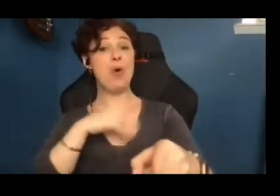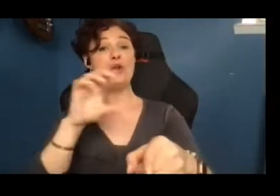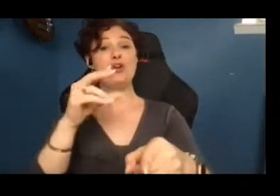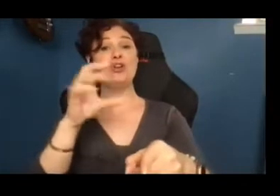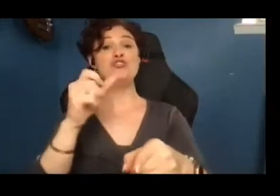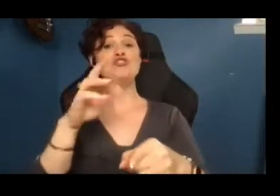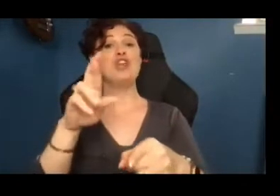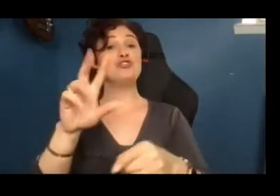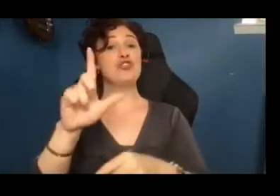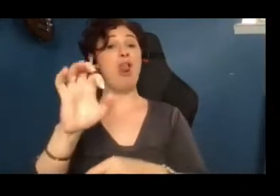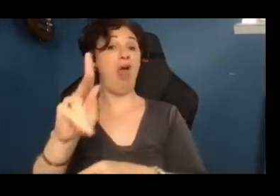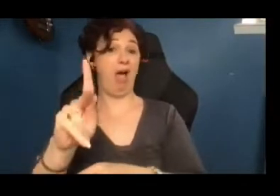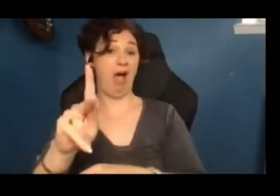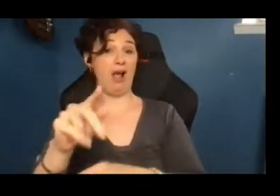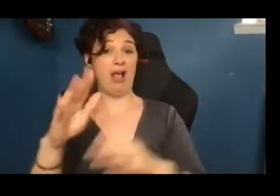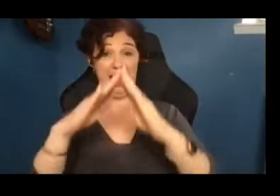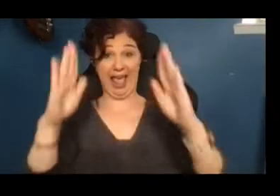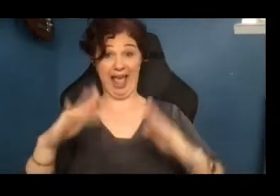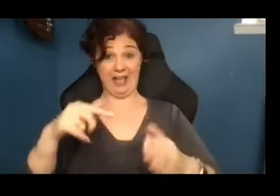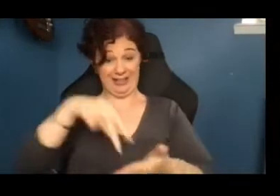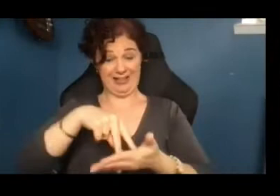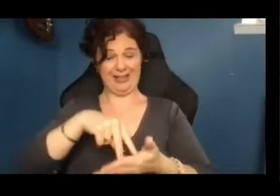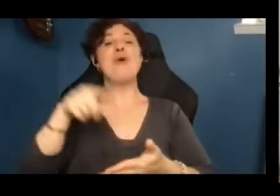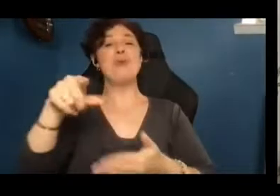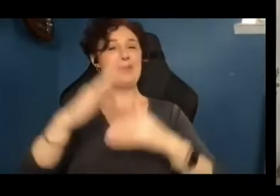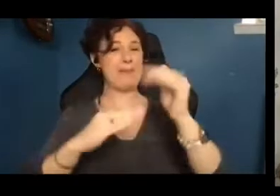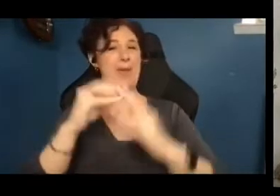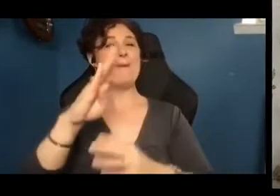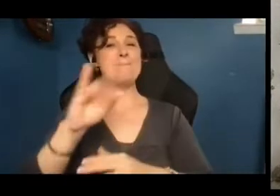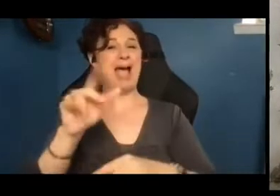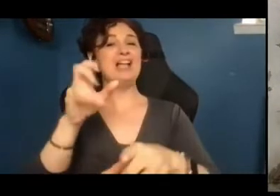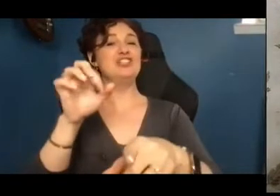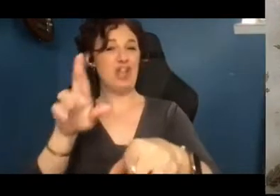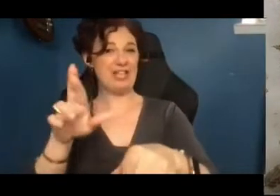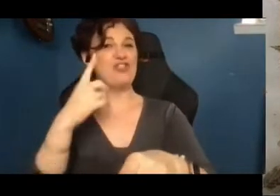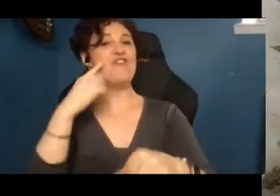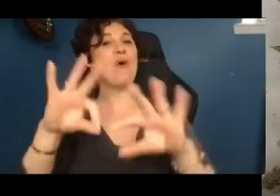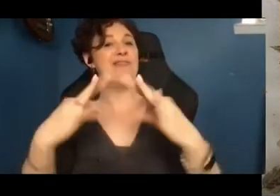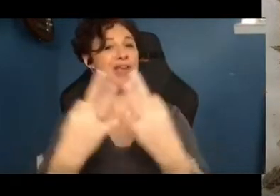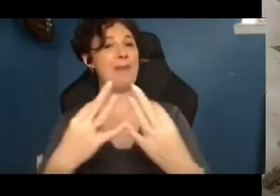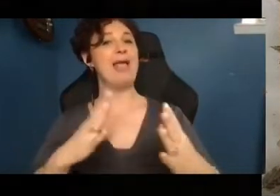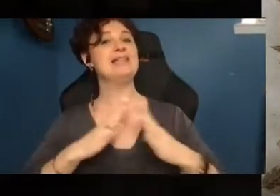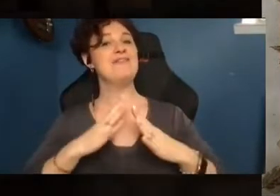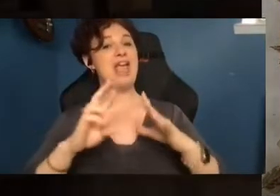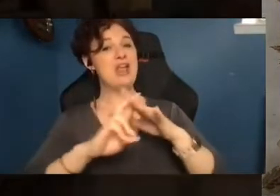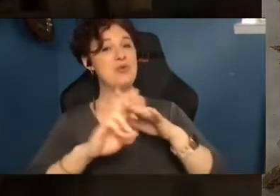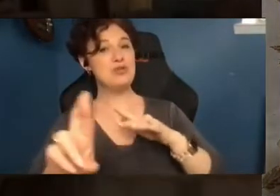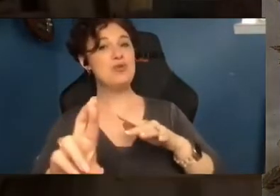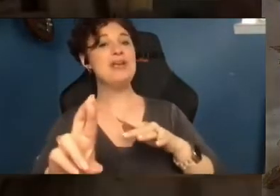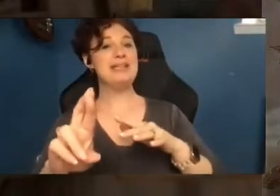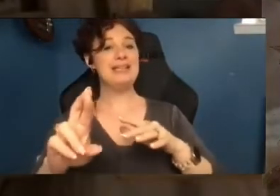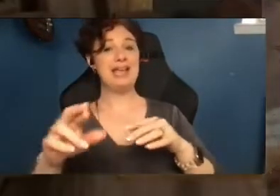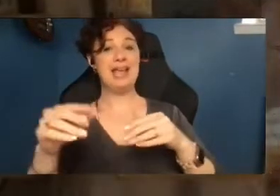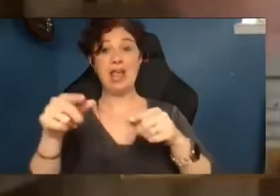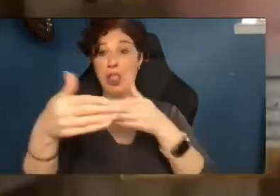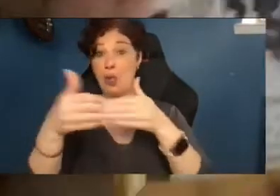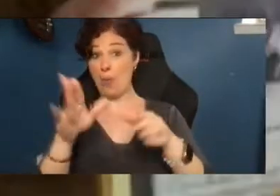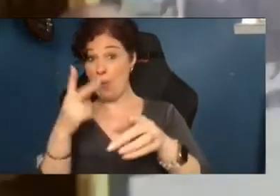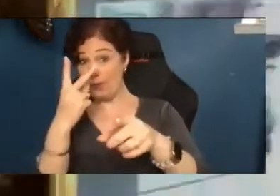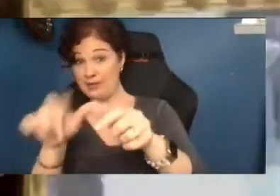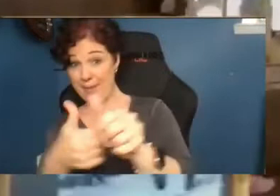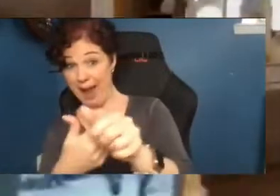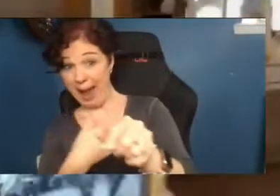Locke. The house that I'm standing in is built by Chester for his family as a vacation retreat, and the room that you can see behind